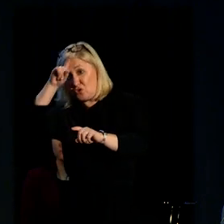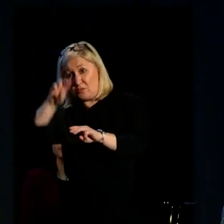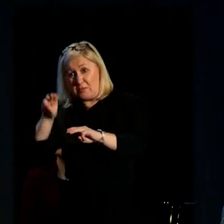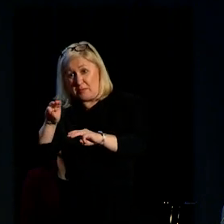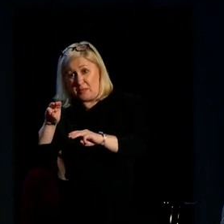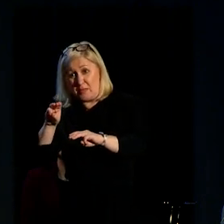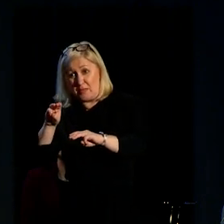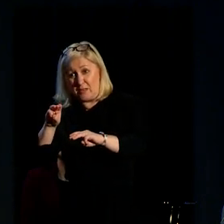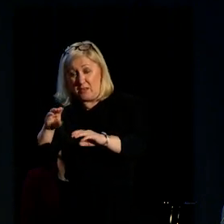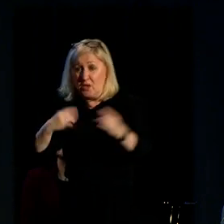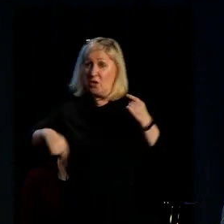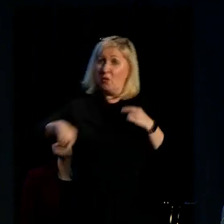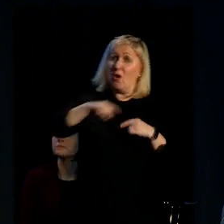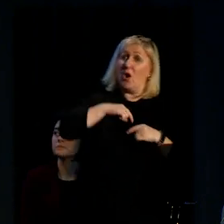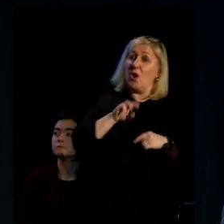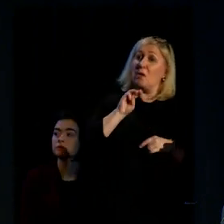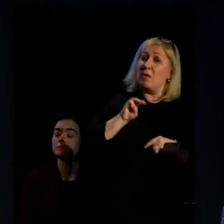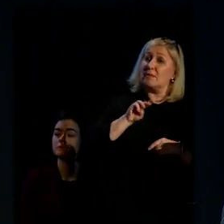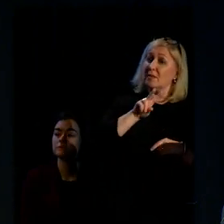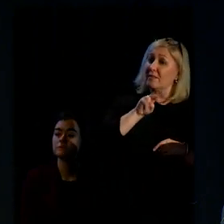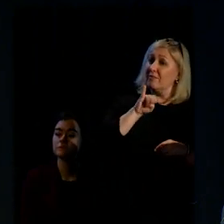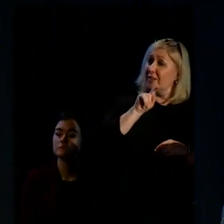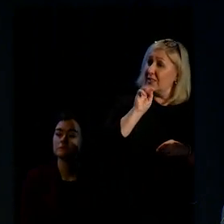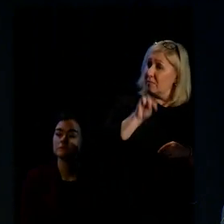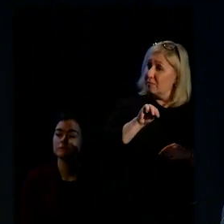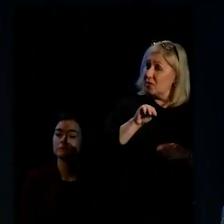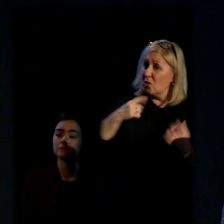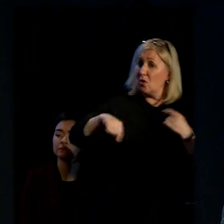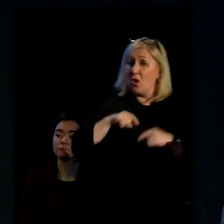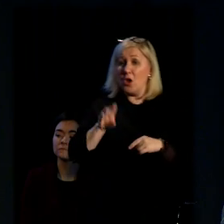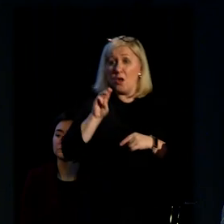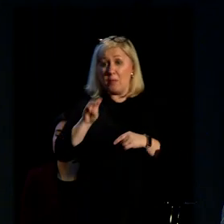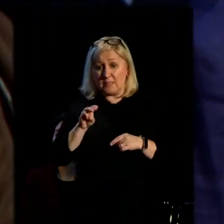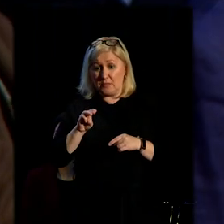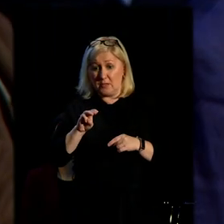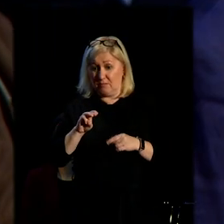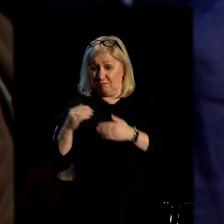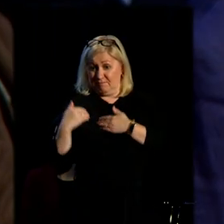are all possible victims, possible perpetrators, possible bystanders.